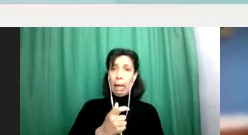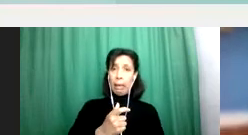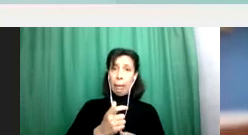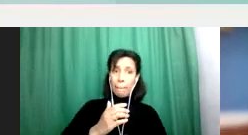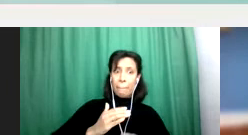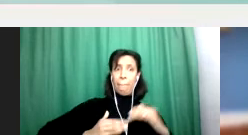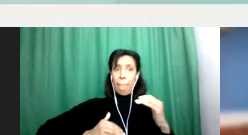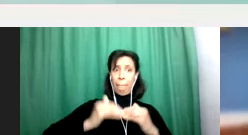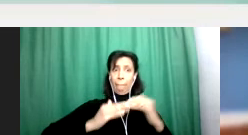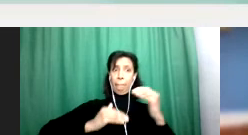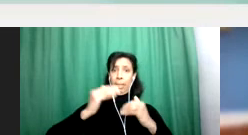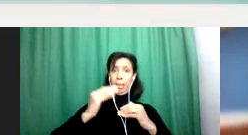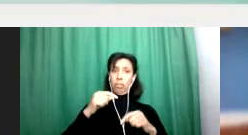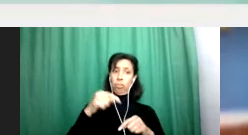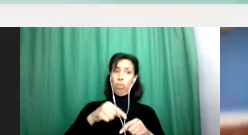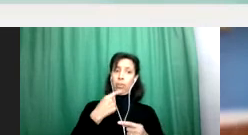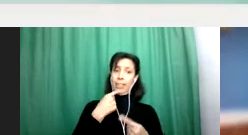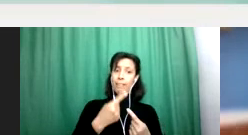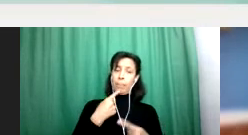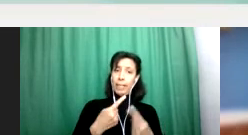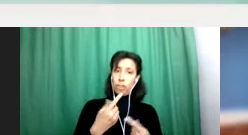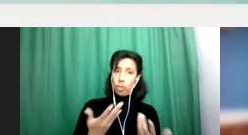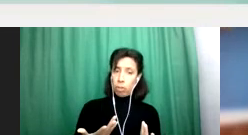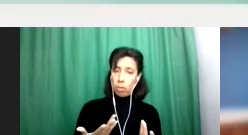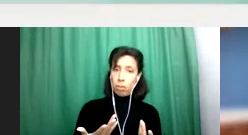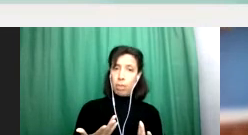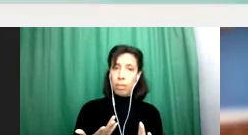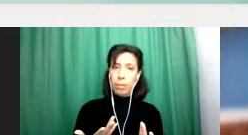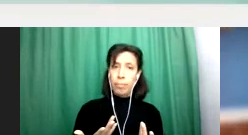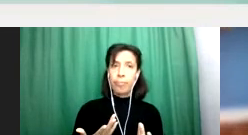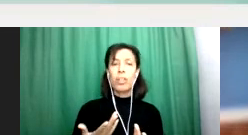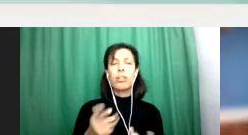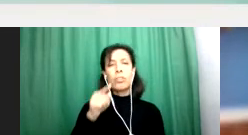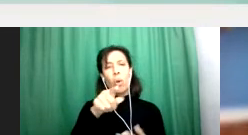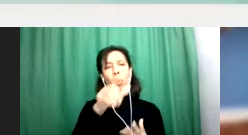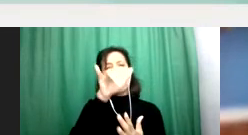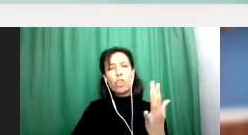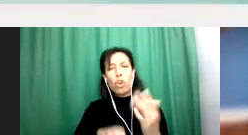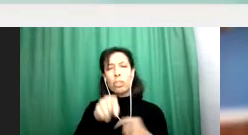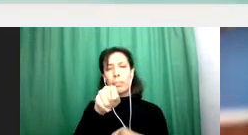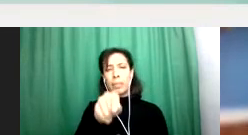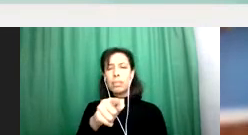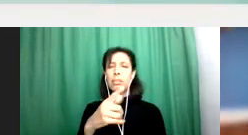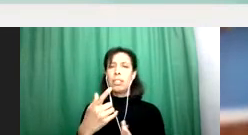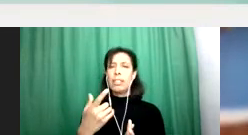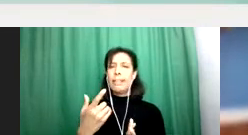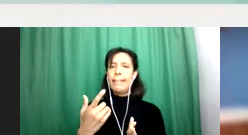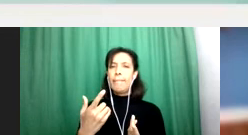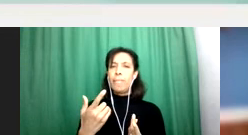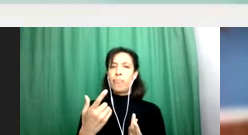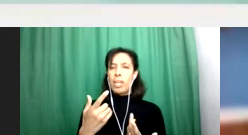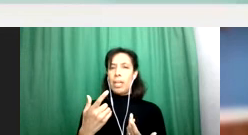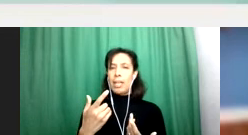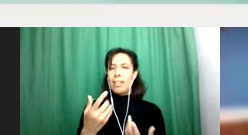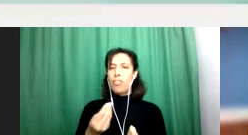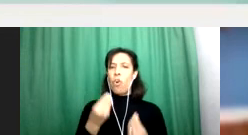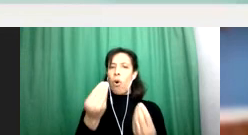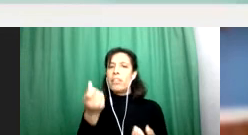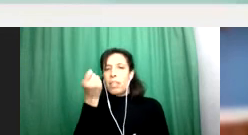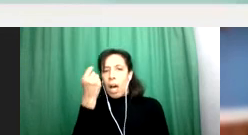And there are lots of good examples in this particular document of the sorts of things you see in classrooms according to